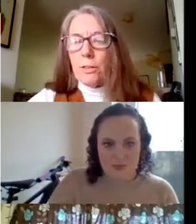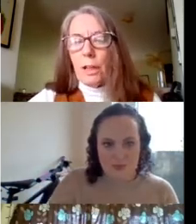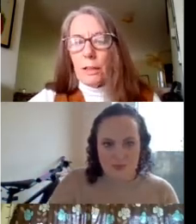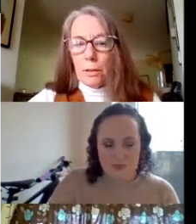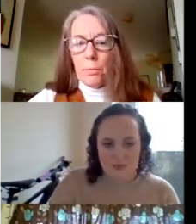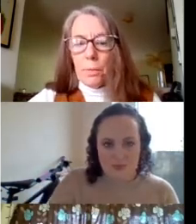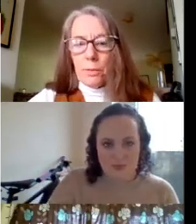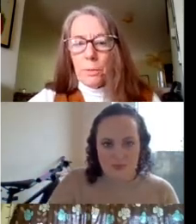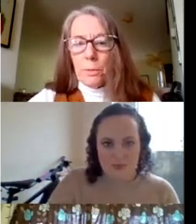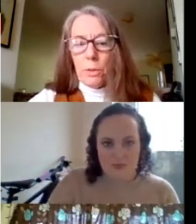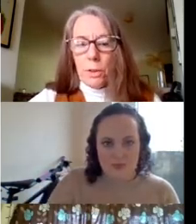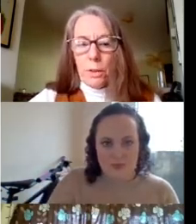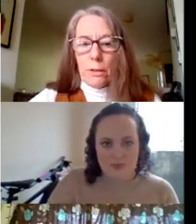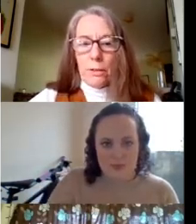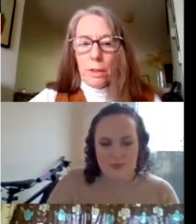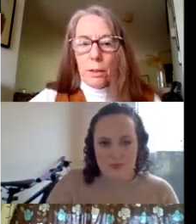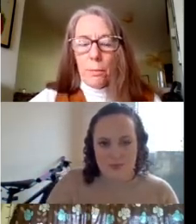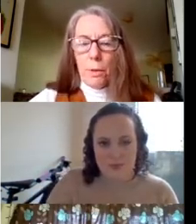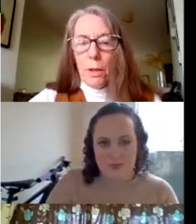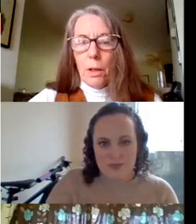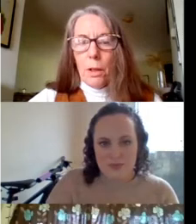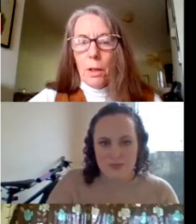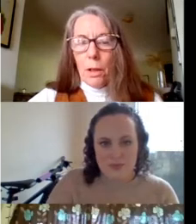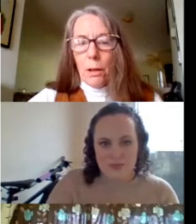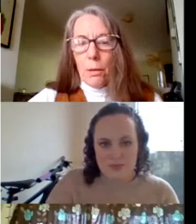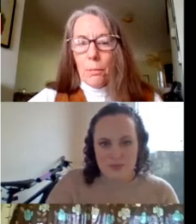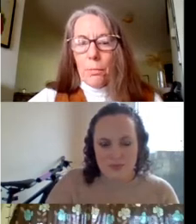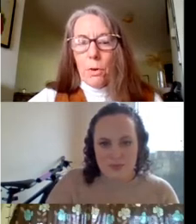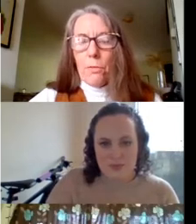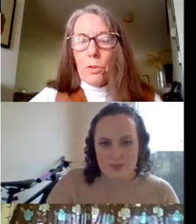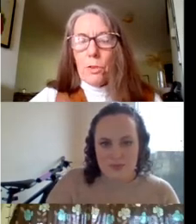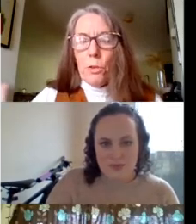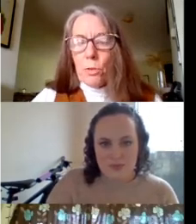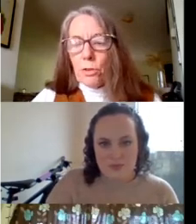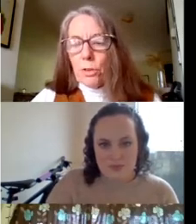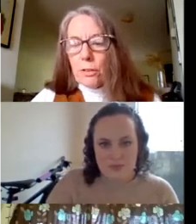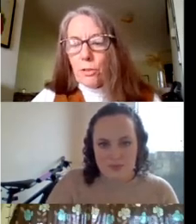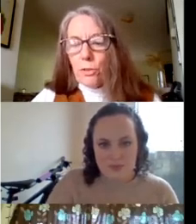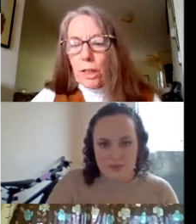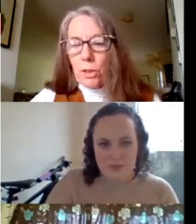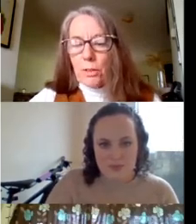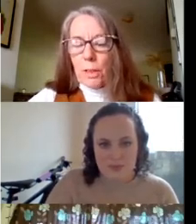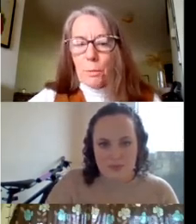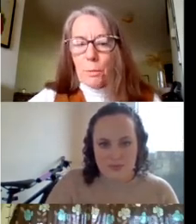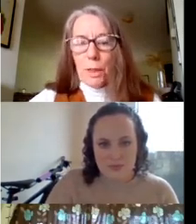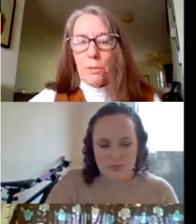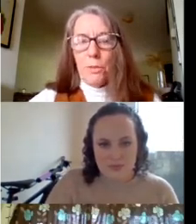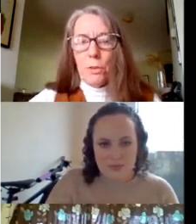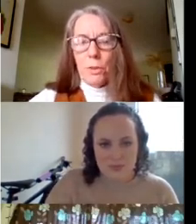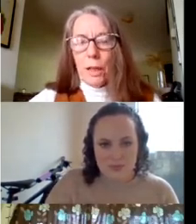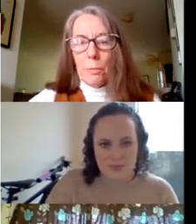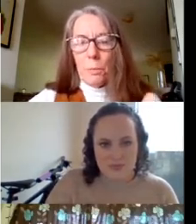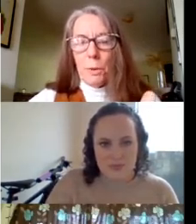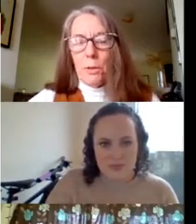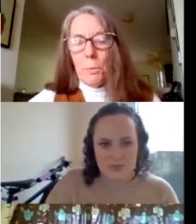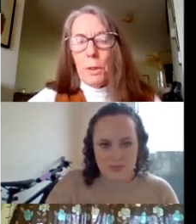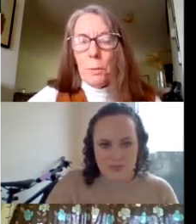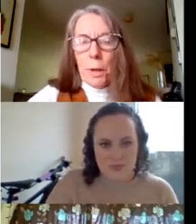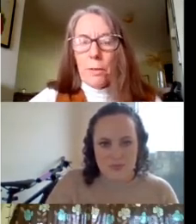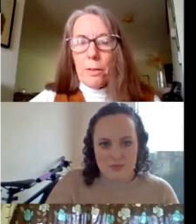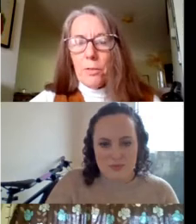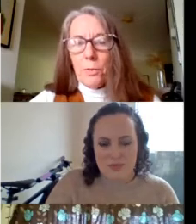Riding Asylum, as it was known at that time. Over 200 years, it's changed its name quite a few times, but